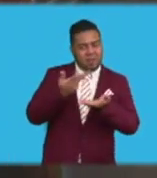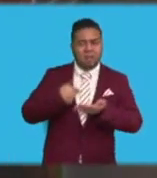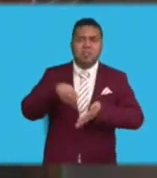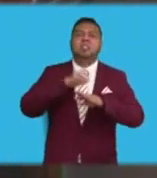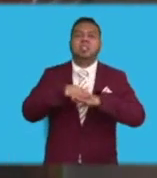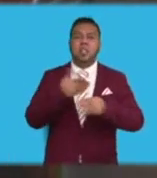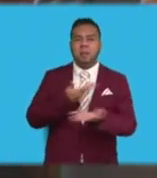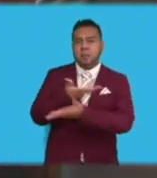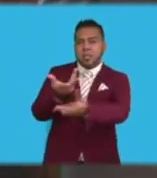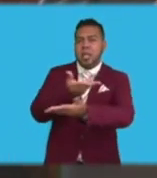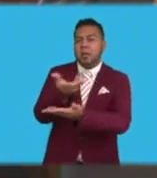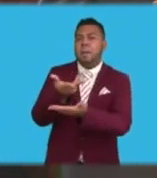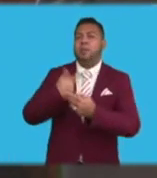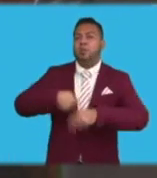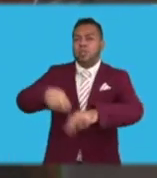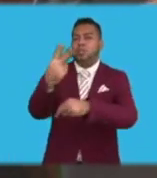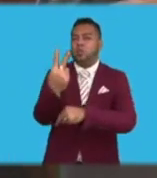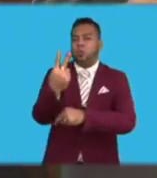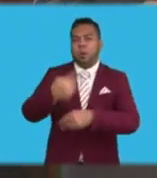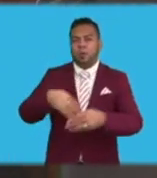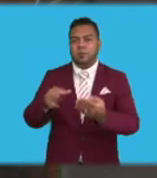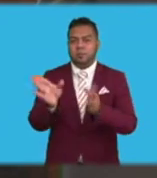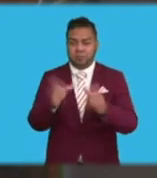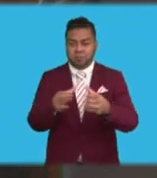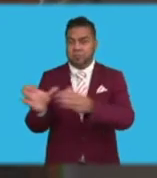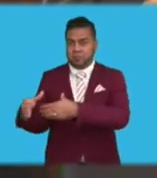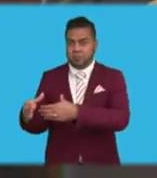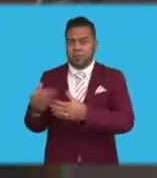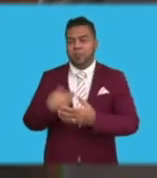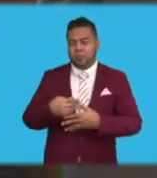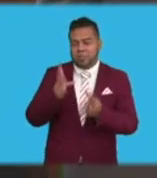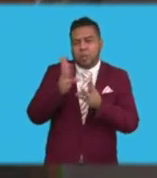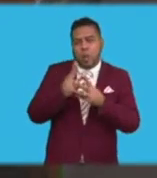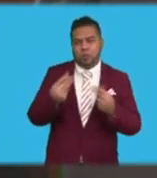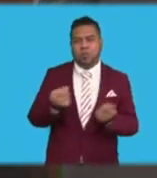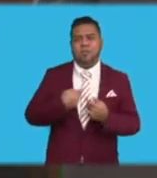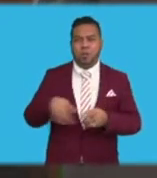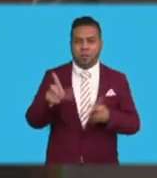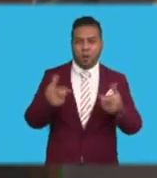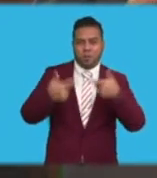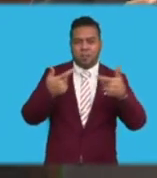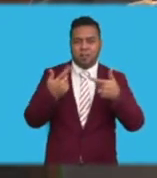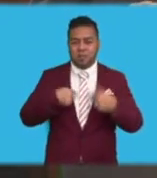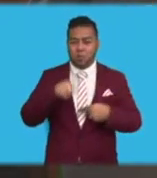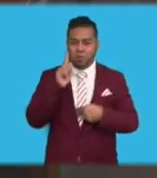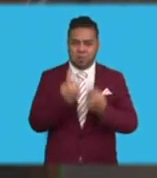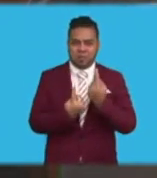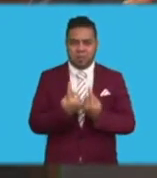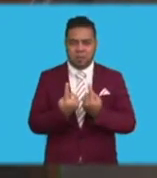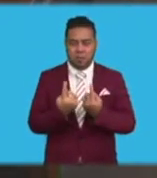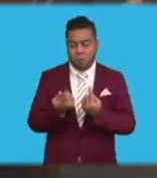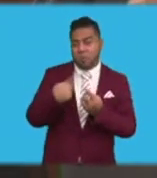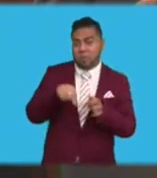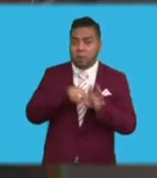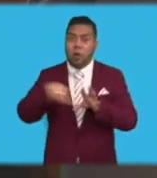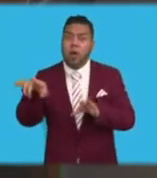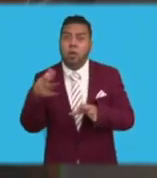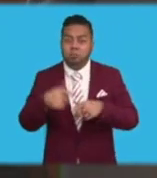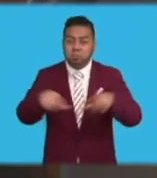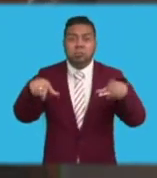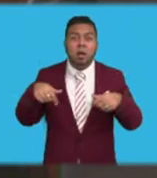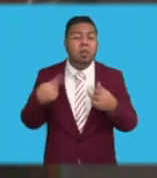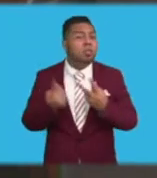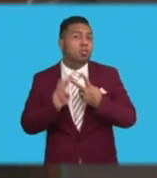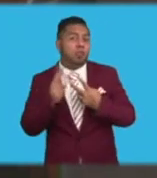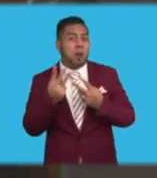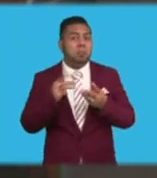two parties so that they can come up with a solution to the conflict between themselves, rather than going to a third party who then